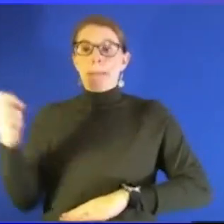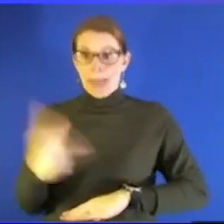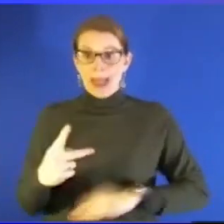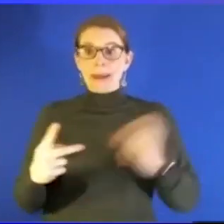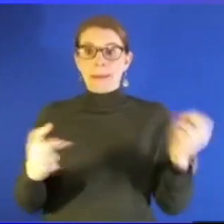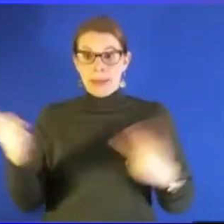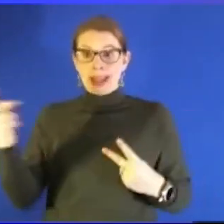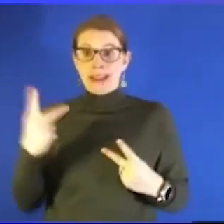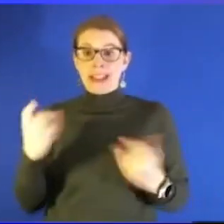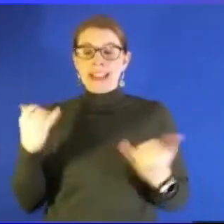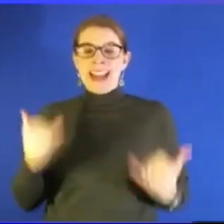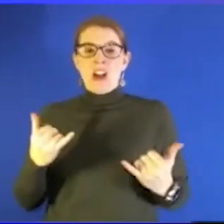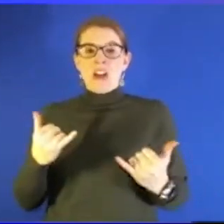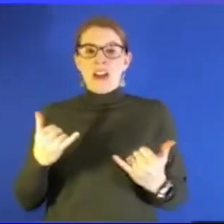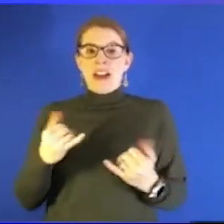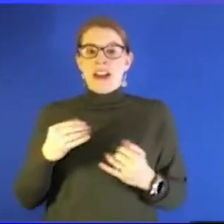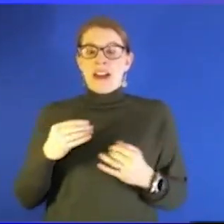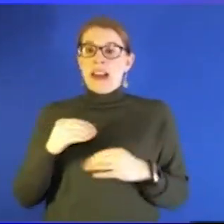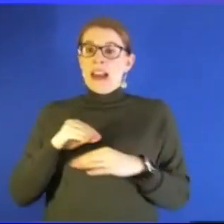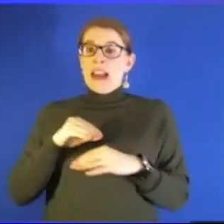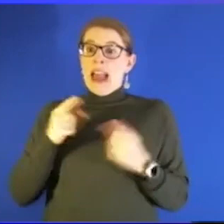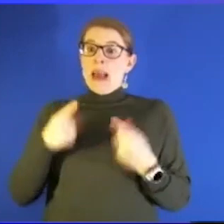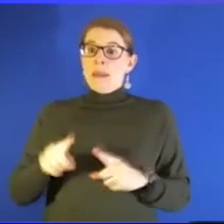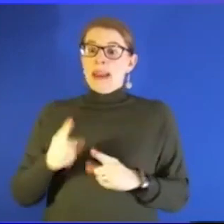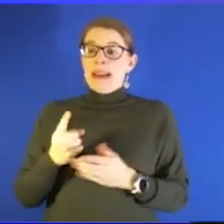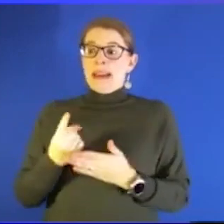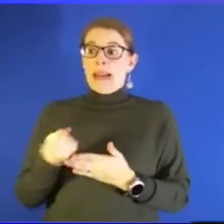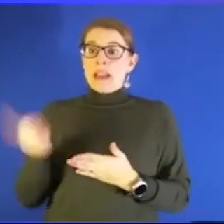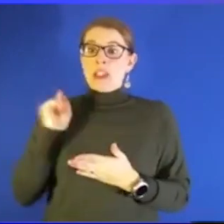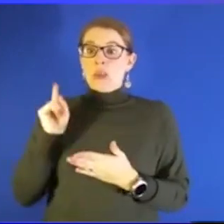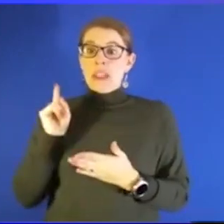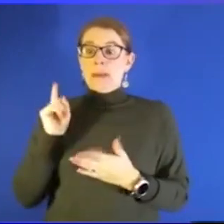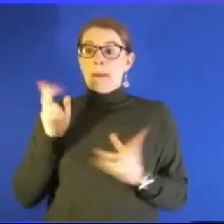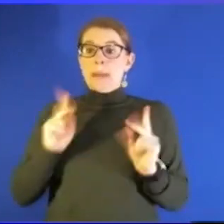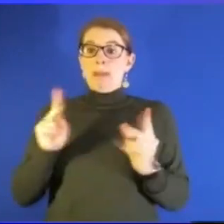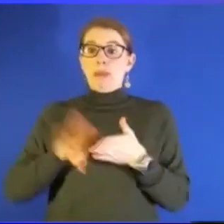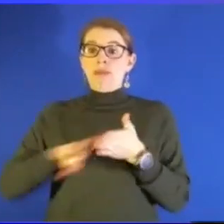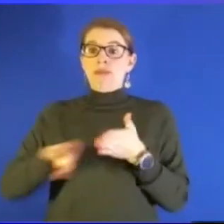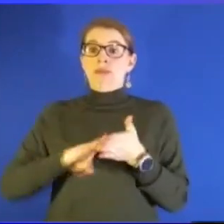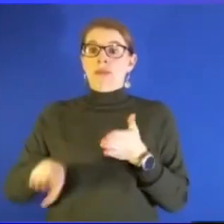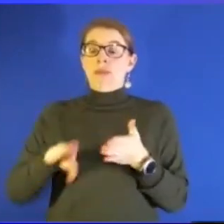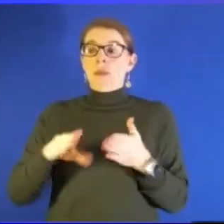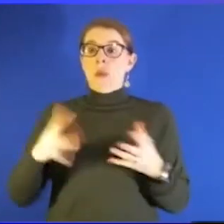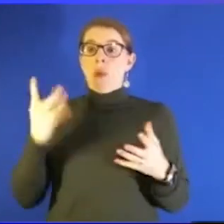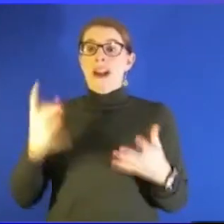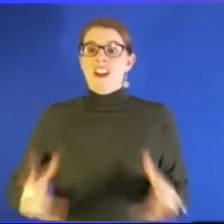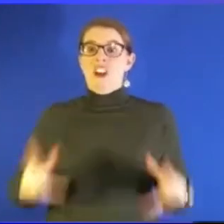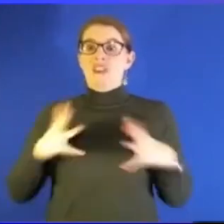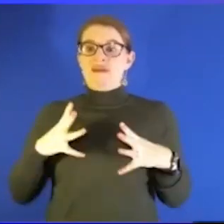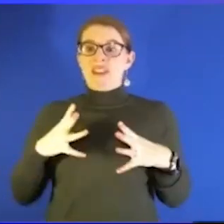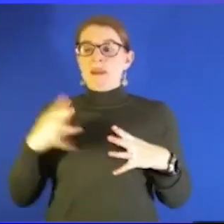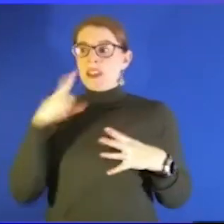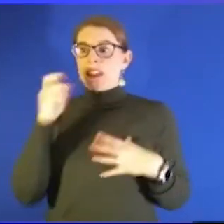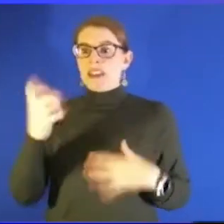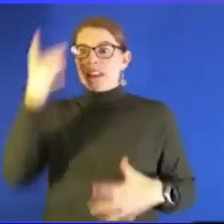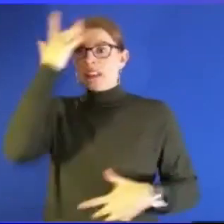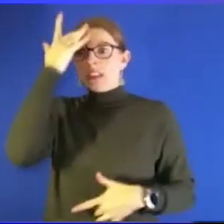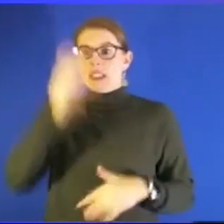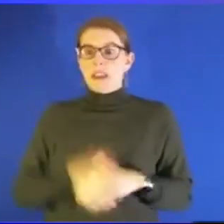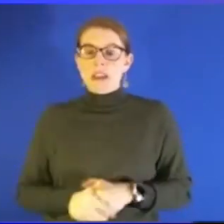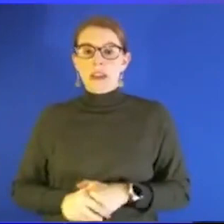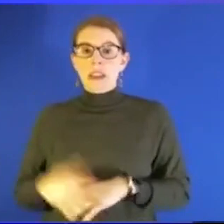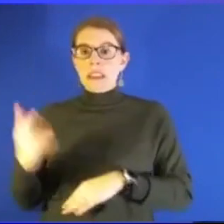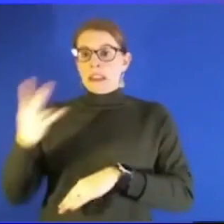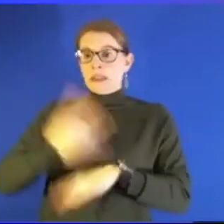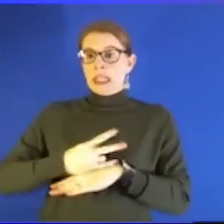that effect last week. It was just one way. Everyone was going out ill. So we're counting on that, people coming back after that 7-day period, and they